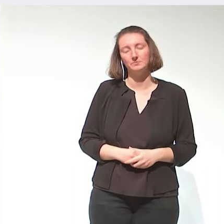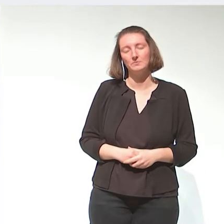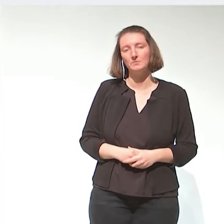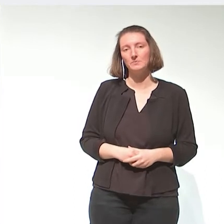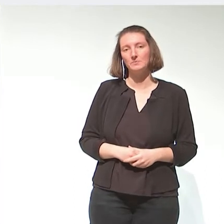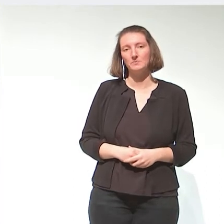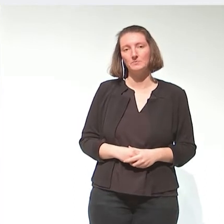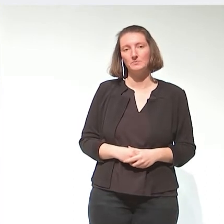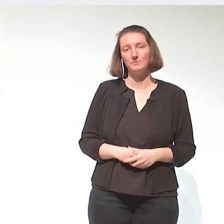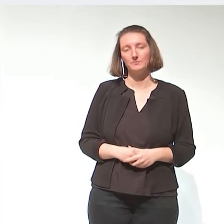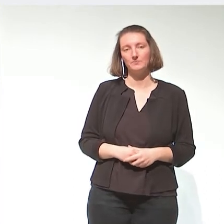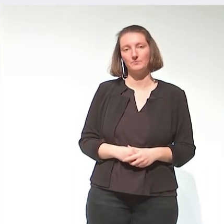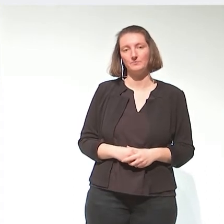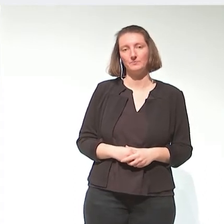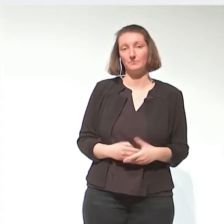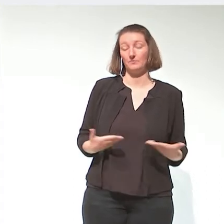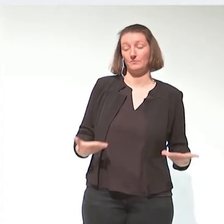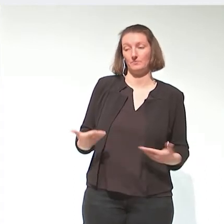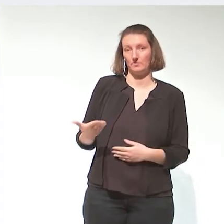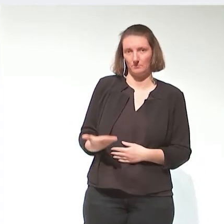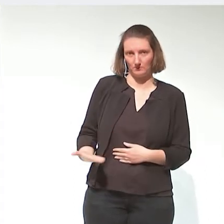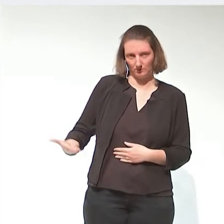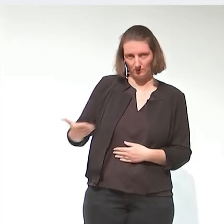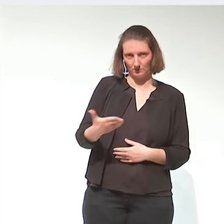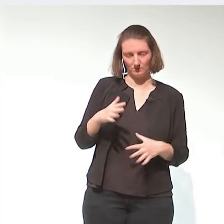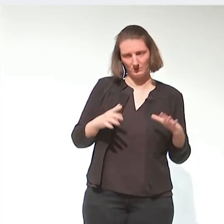In this amount of people,